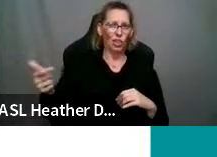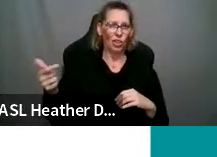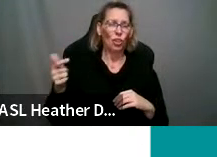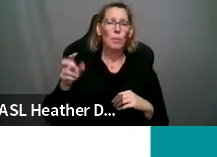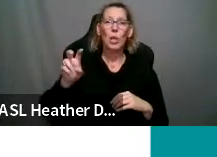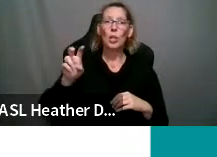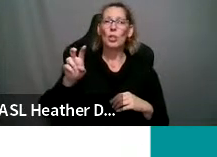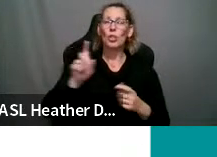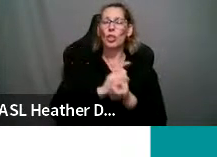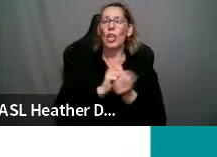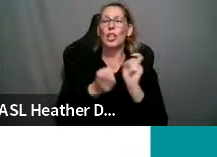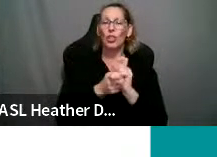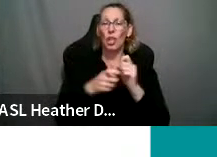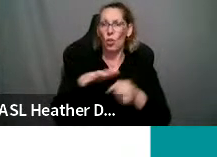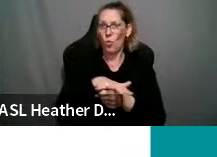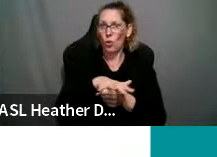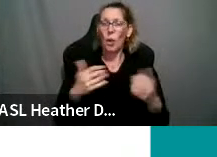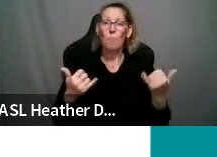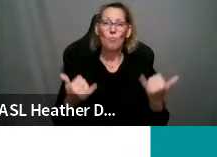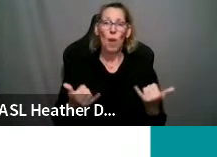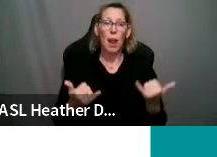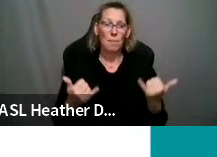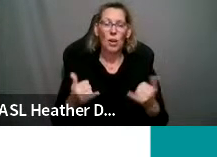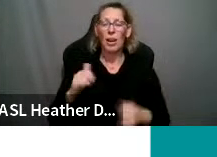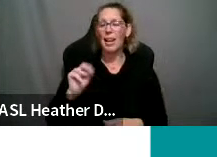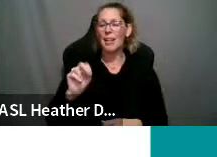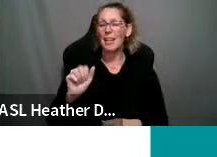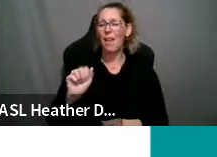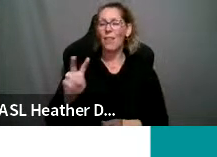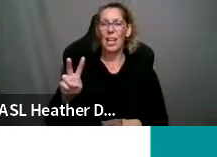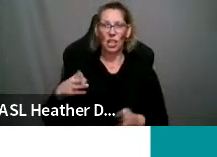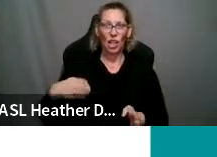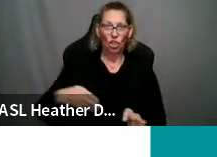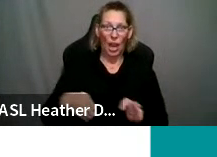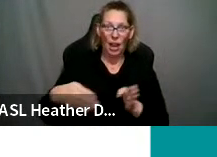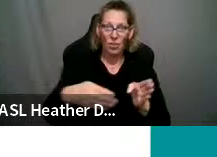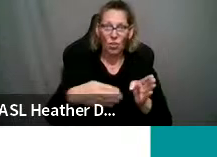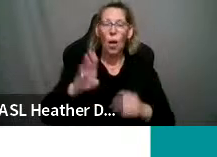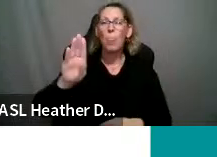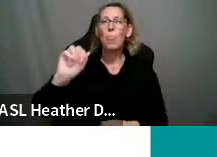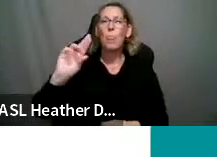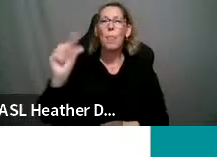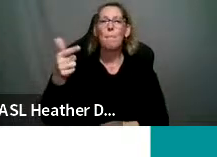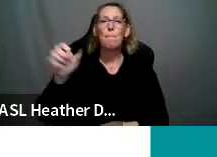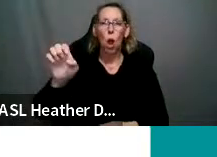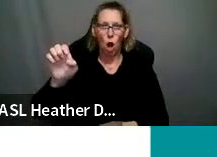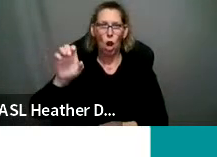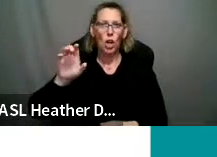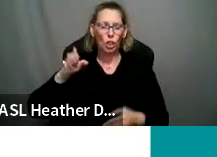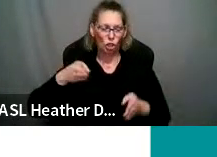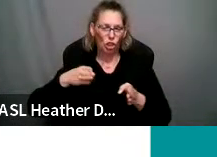the location of the primary navigation channel with one of the barge channels that's currently on the river.